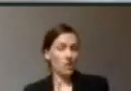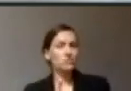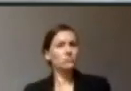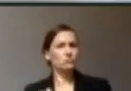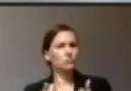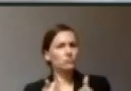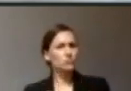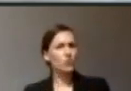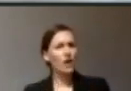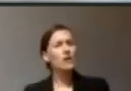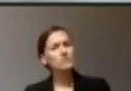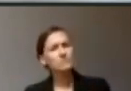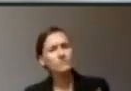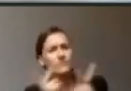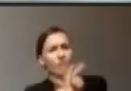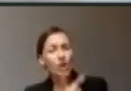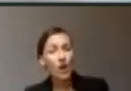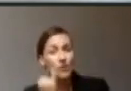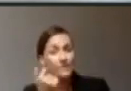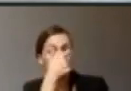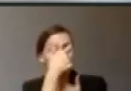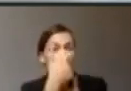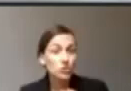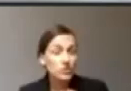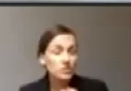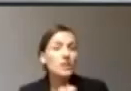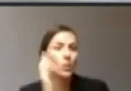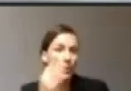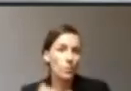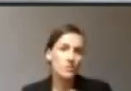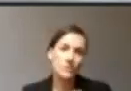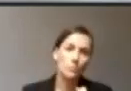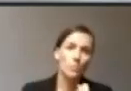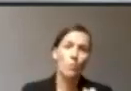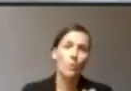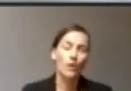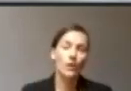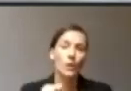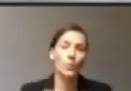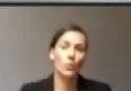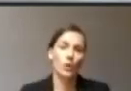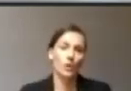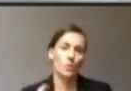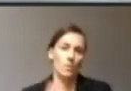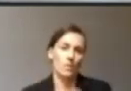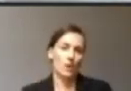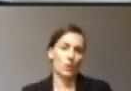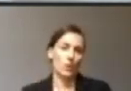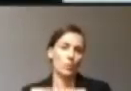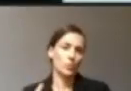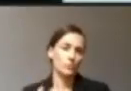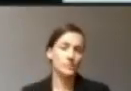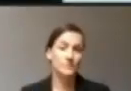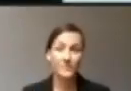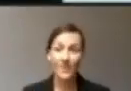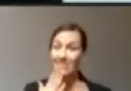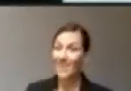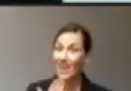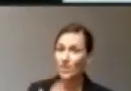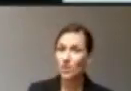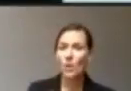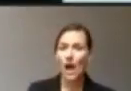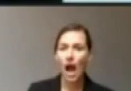idea. If it's of any interest to you, you'll get a lot of support in working with our groups. Thank you. And how